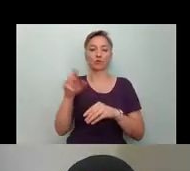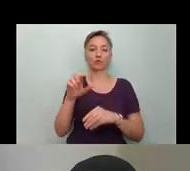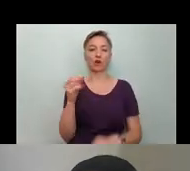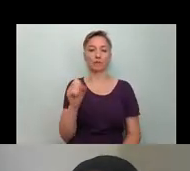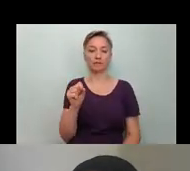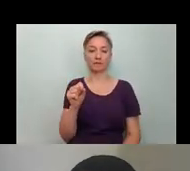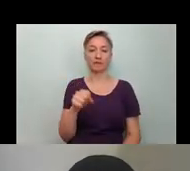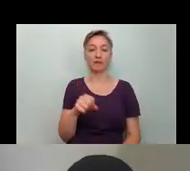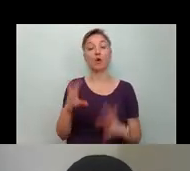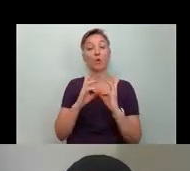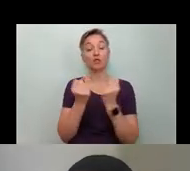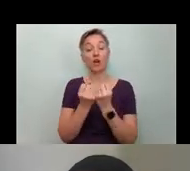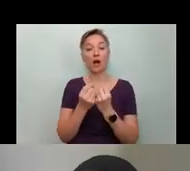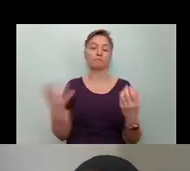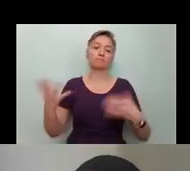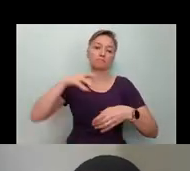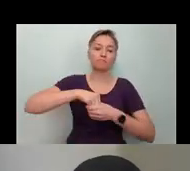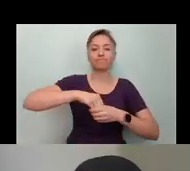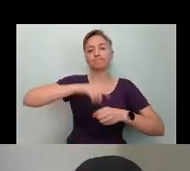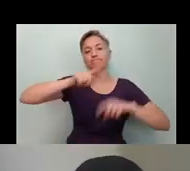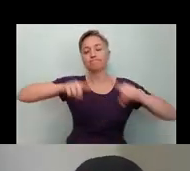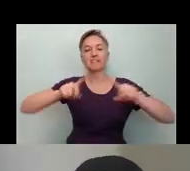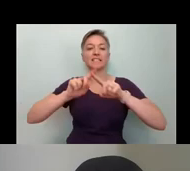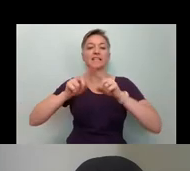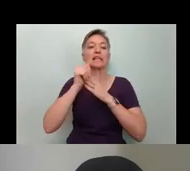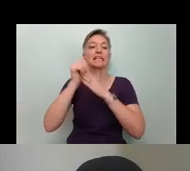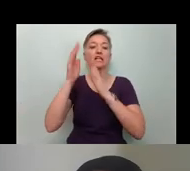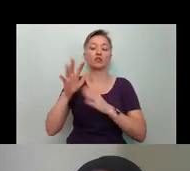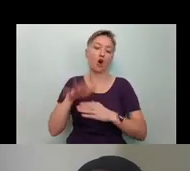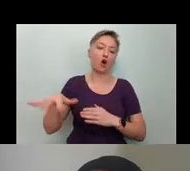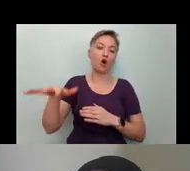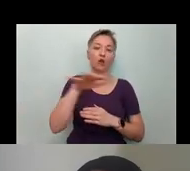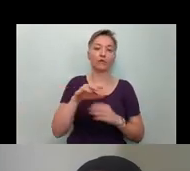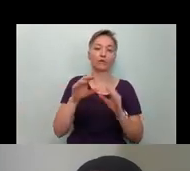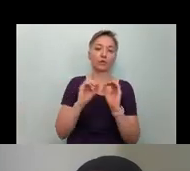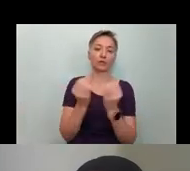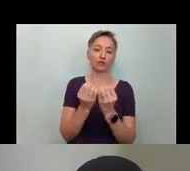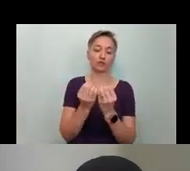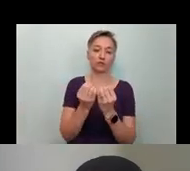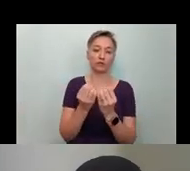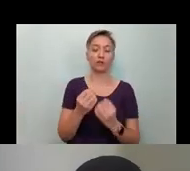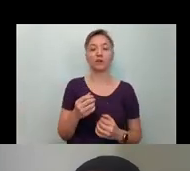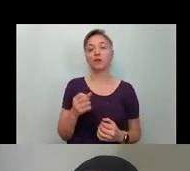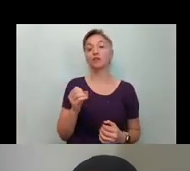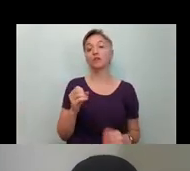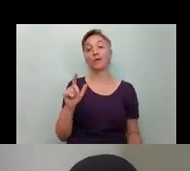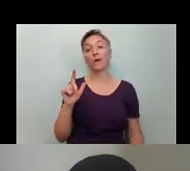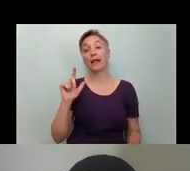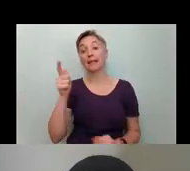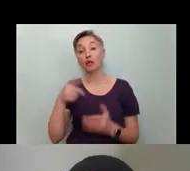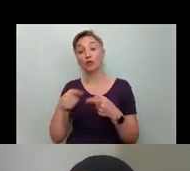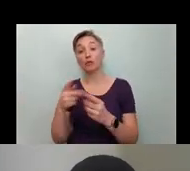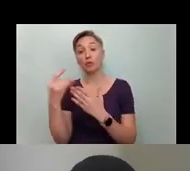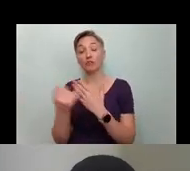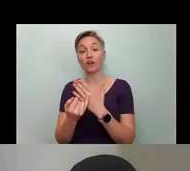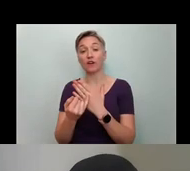diverse cross-section of leaders from all different parts of the organization. And so later in the project, we'll be making, we'll be also